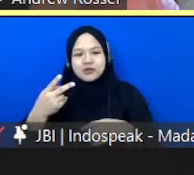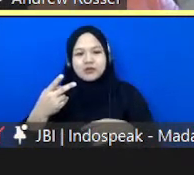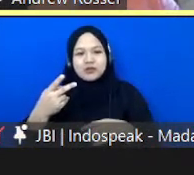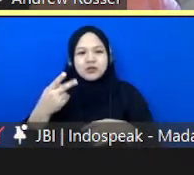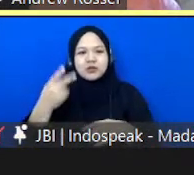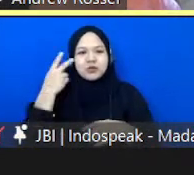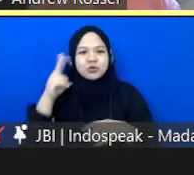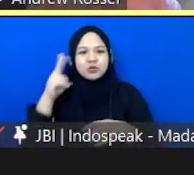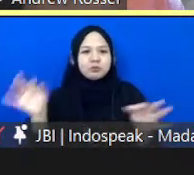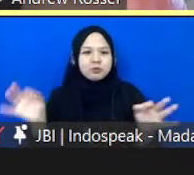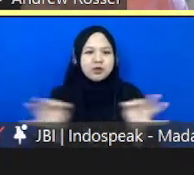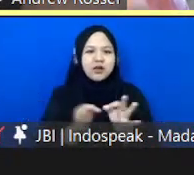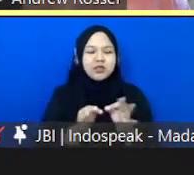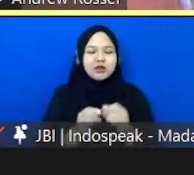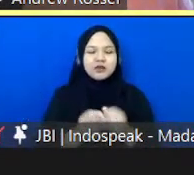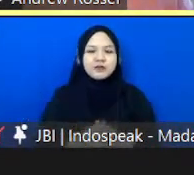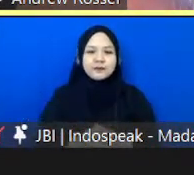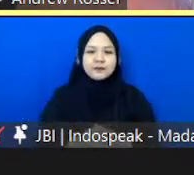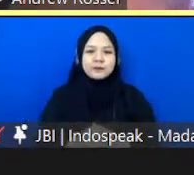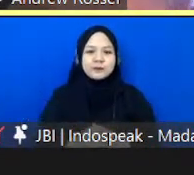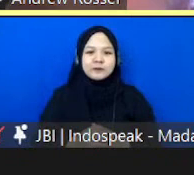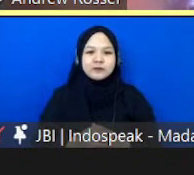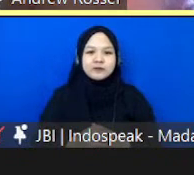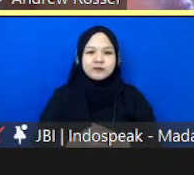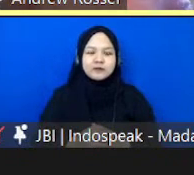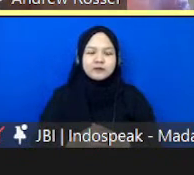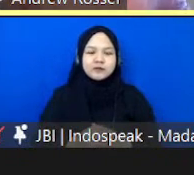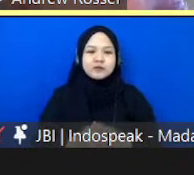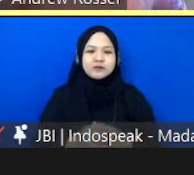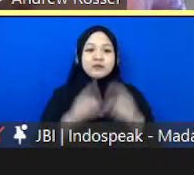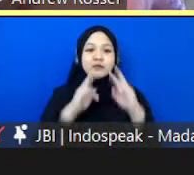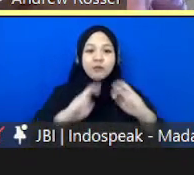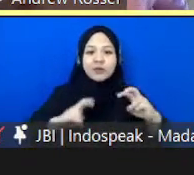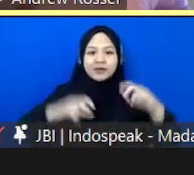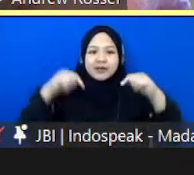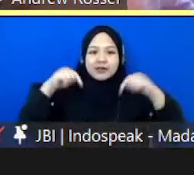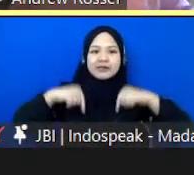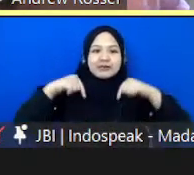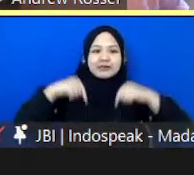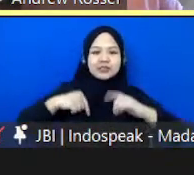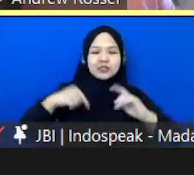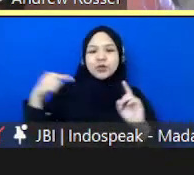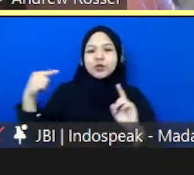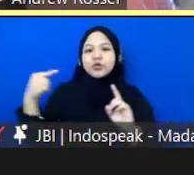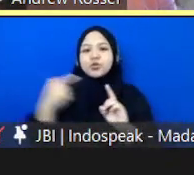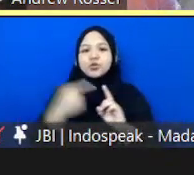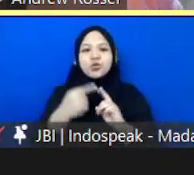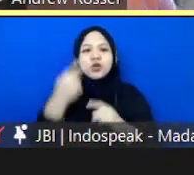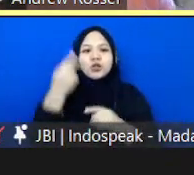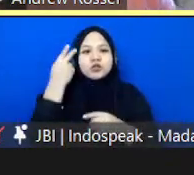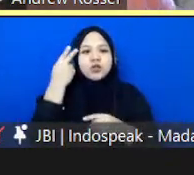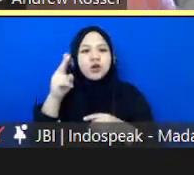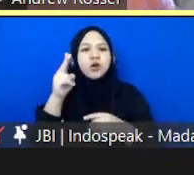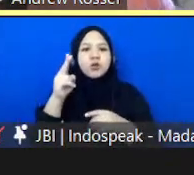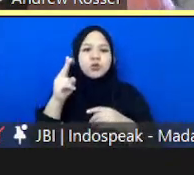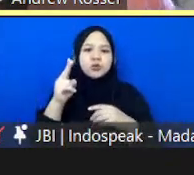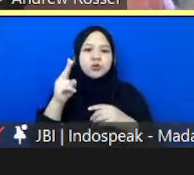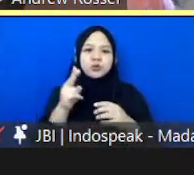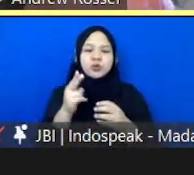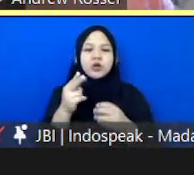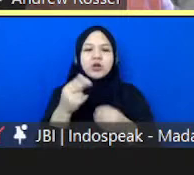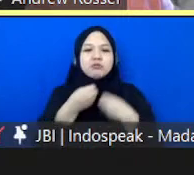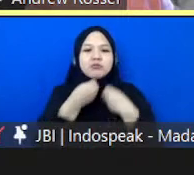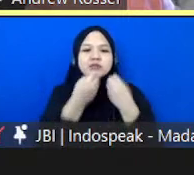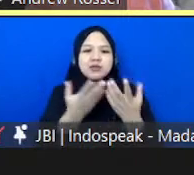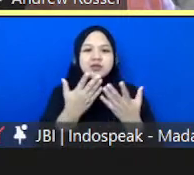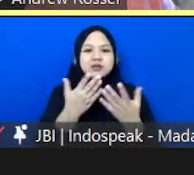approach. Now, the purpose of the paper is to try and shed some light on the reasons for this pattern of reform